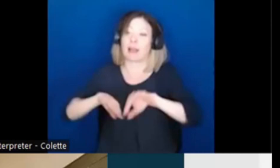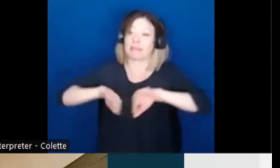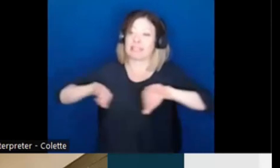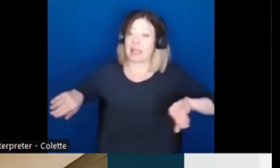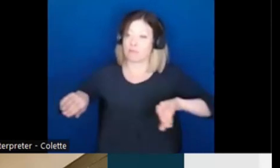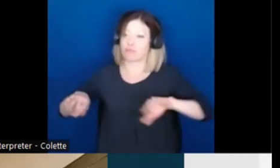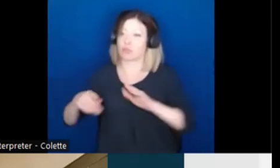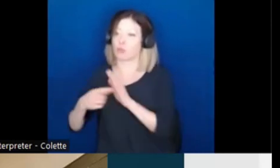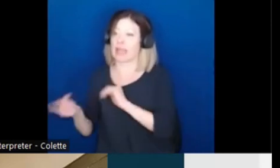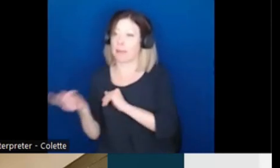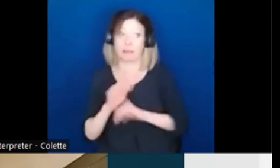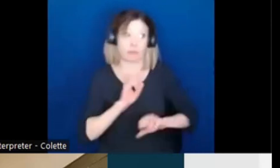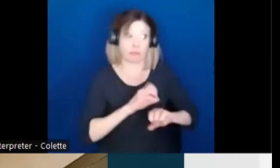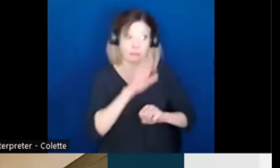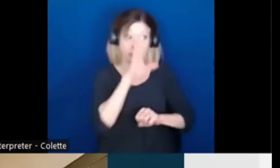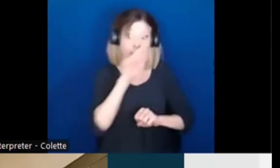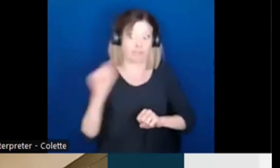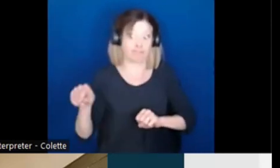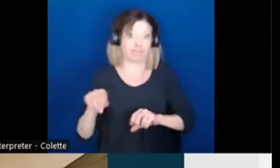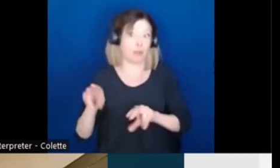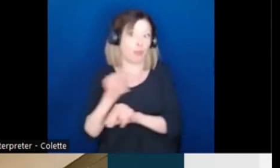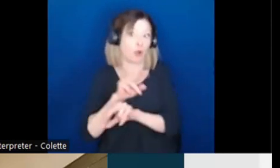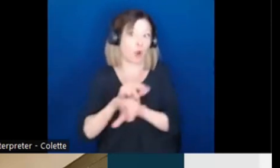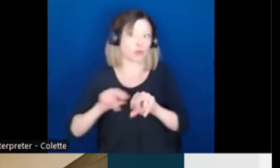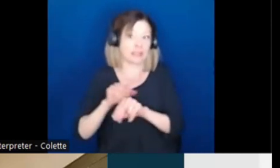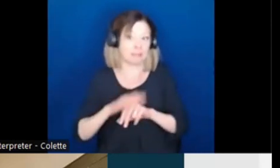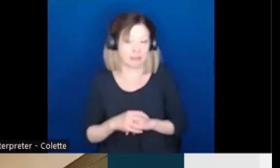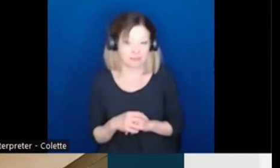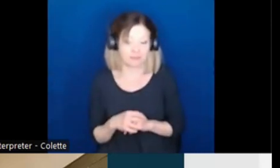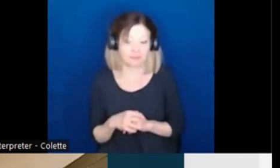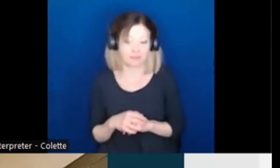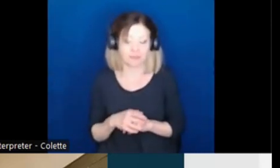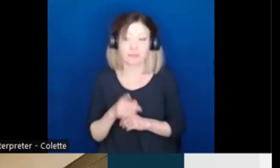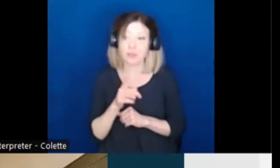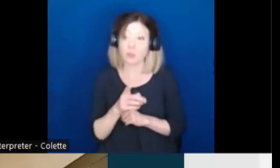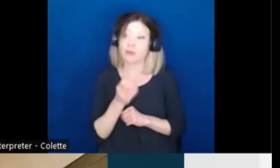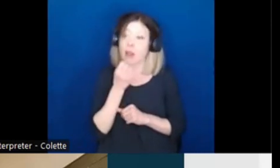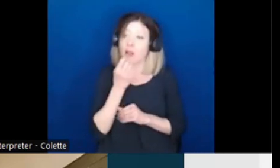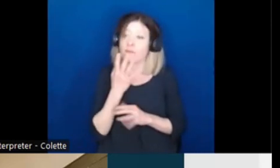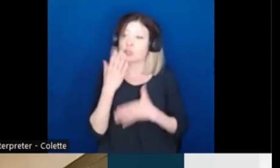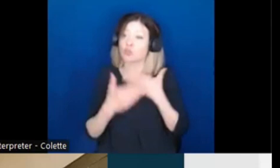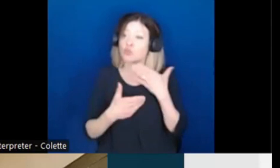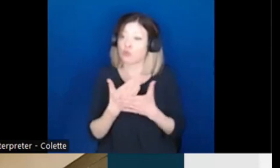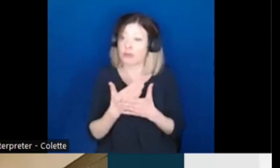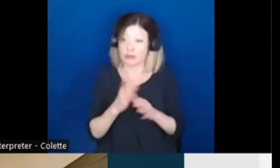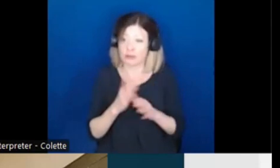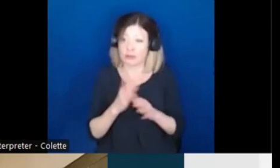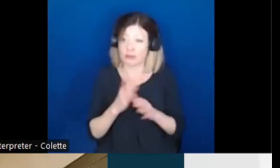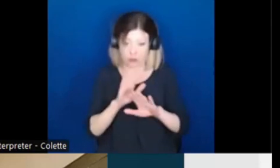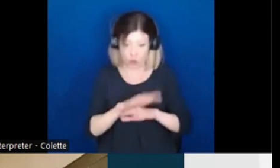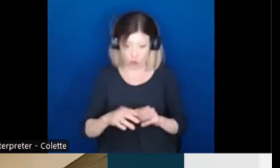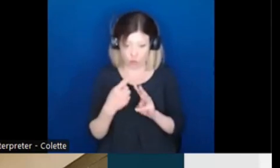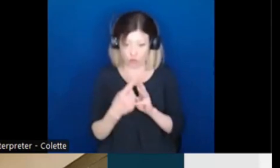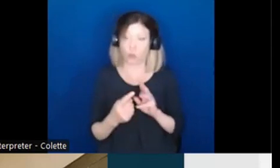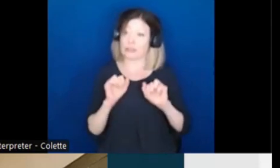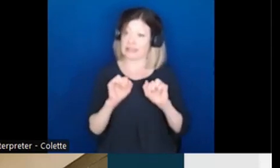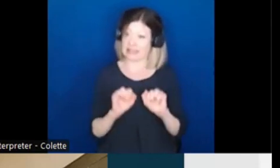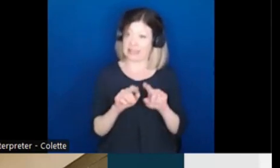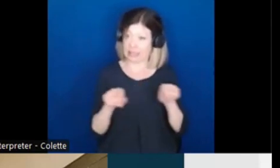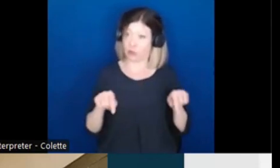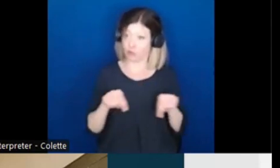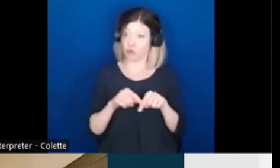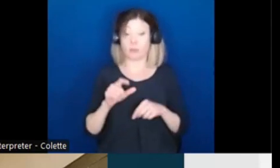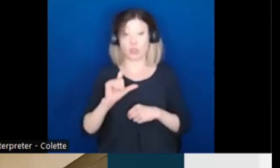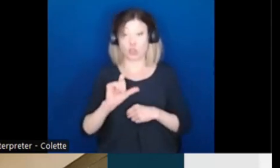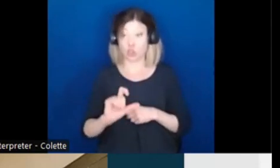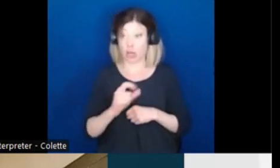story of the Brontes as children sat in this room, and it's bed. Charlotte tells us what happened,